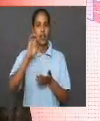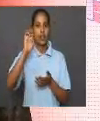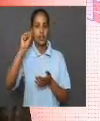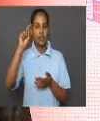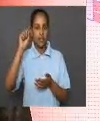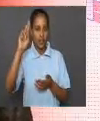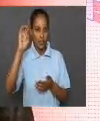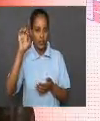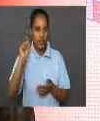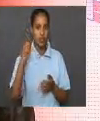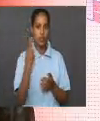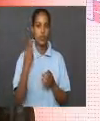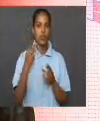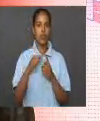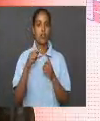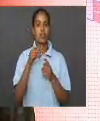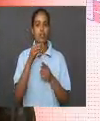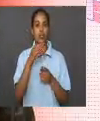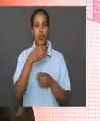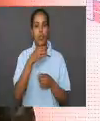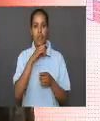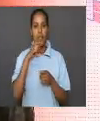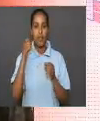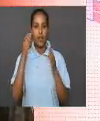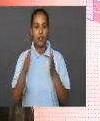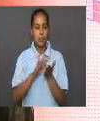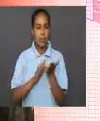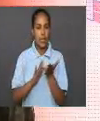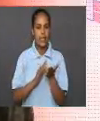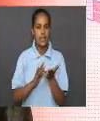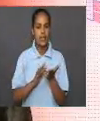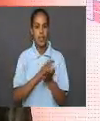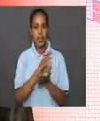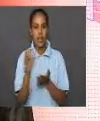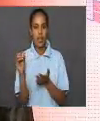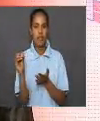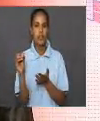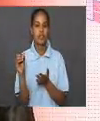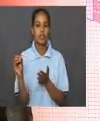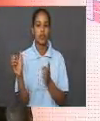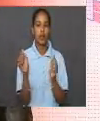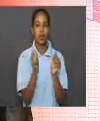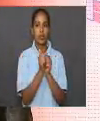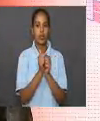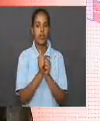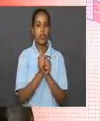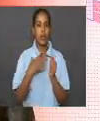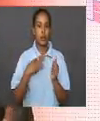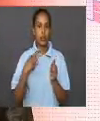esters are used in solvents, medicines, and clothing, such